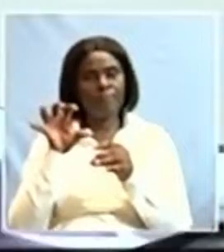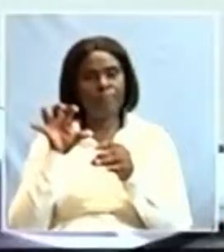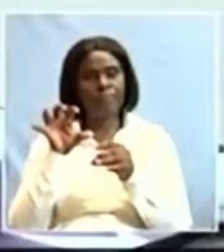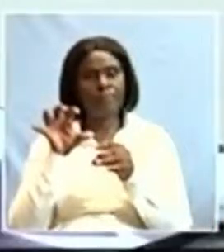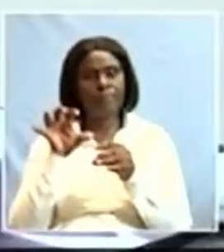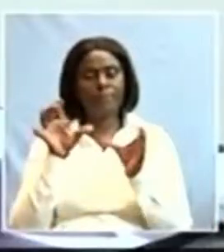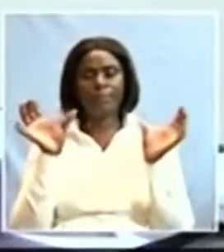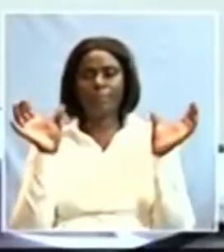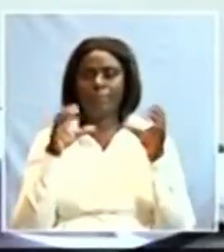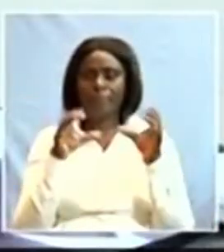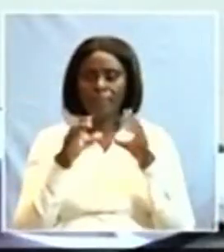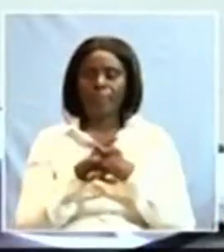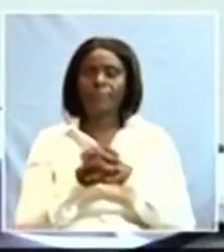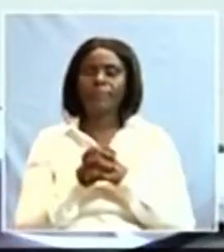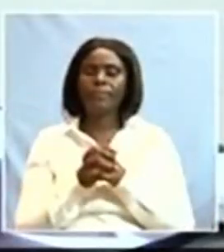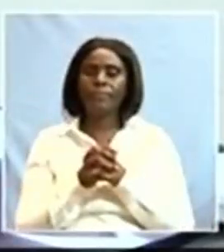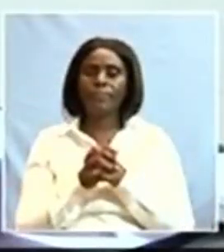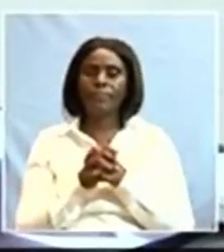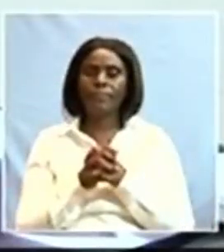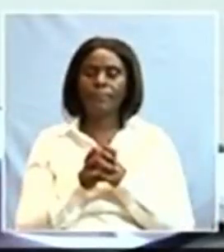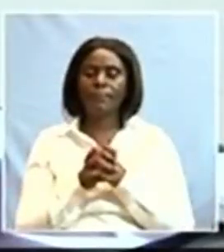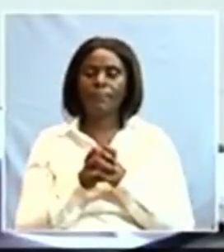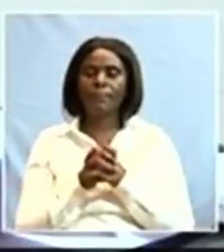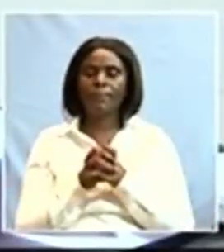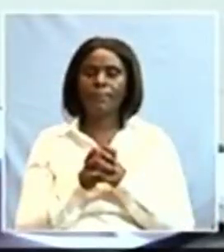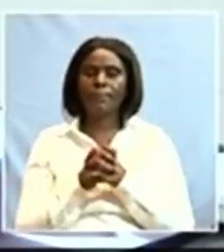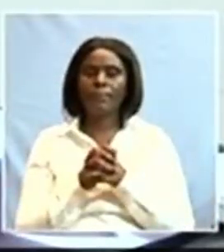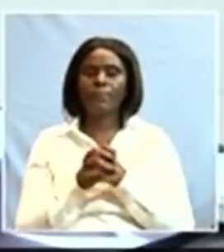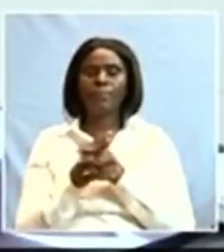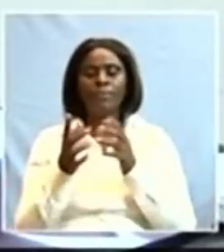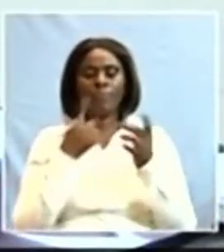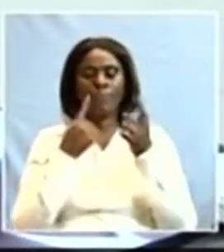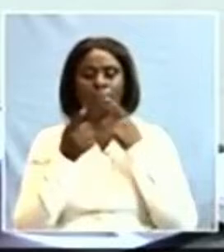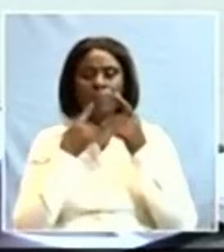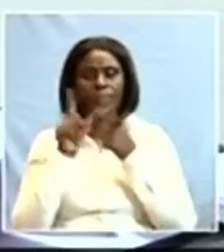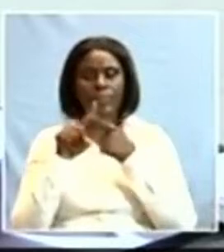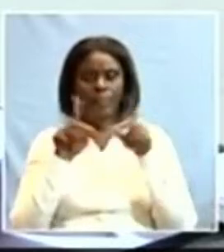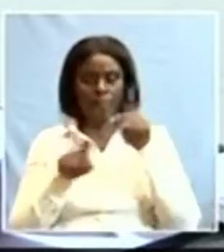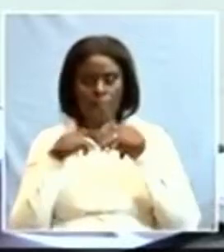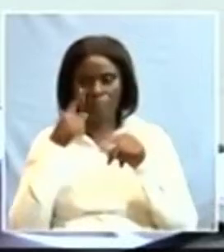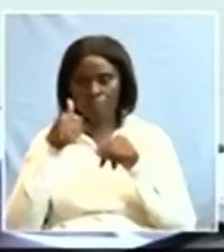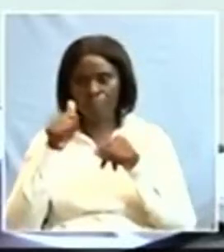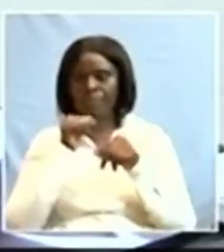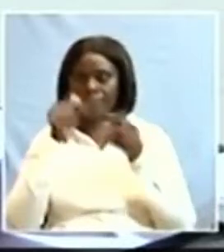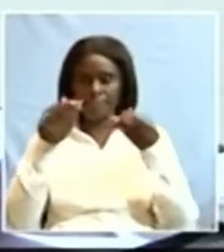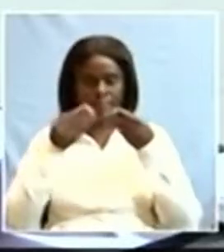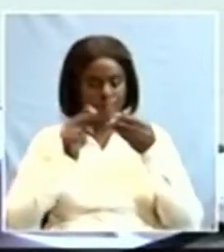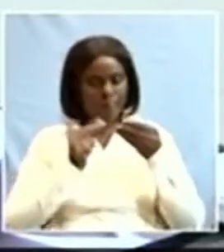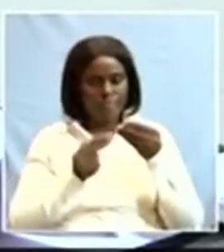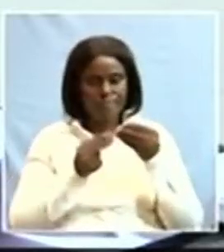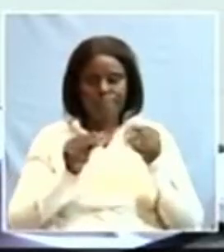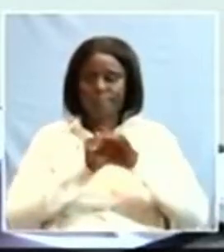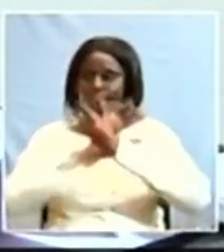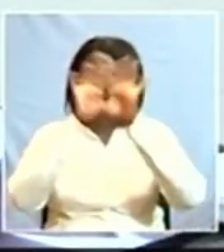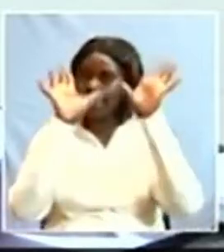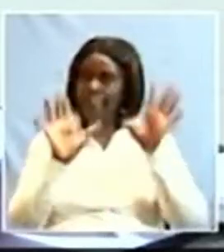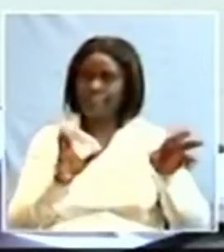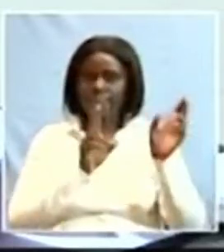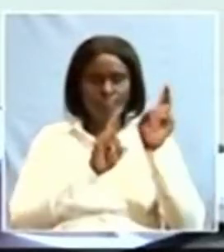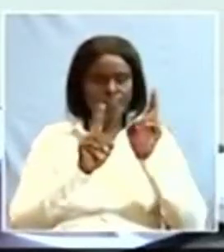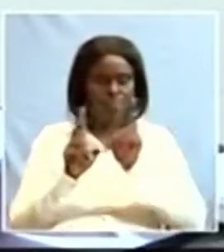proceed, committee, we are talking to people who may not give us the actual